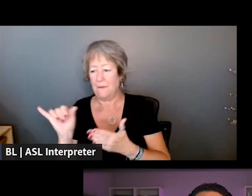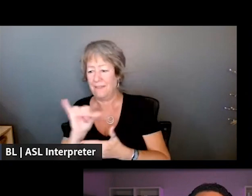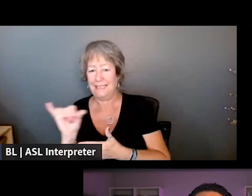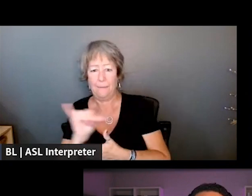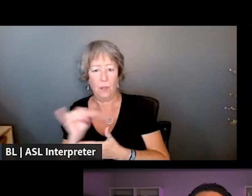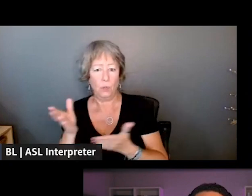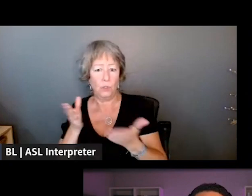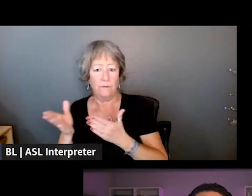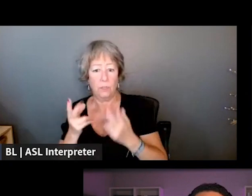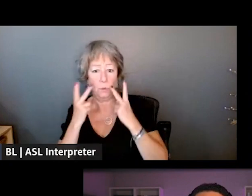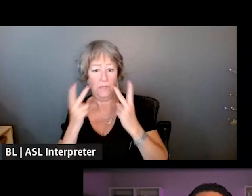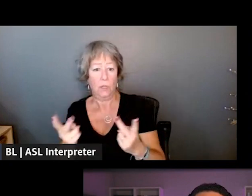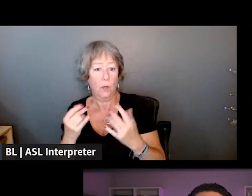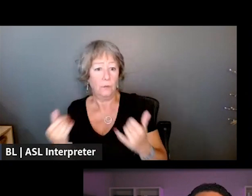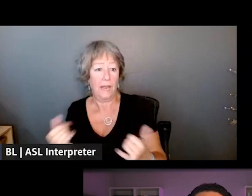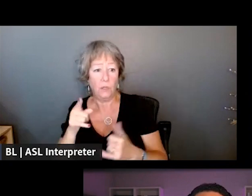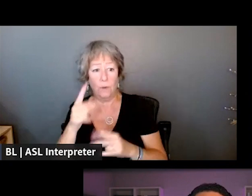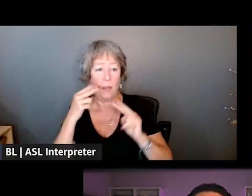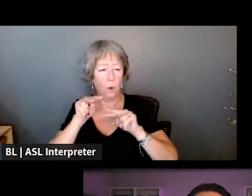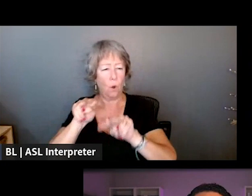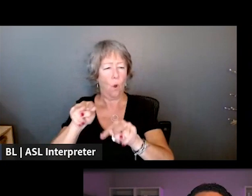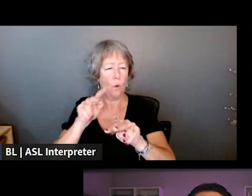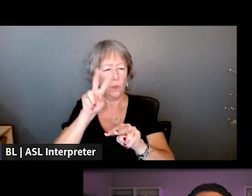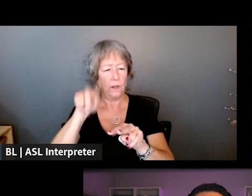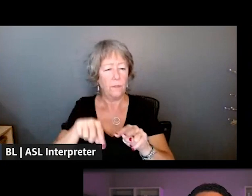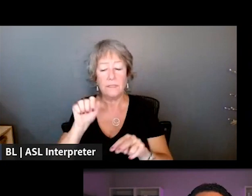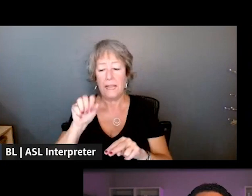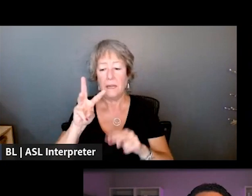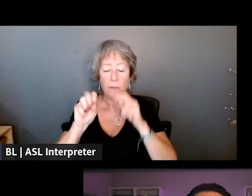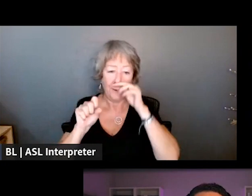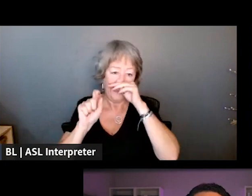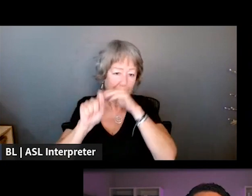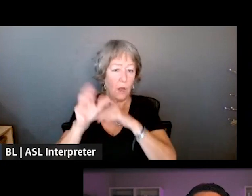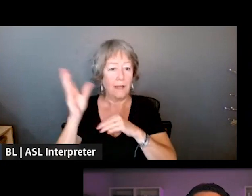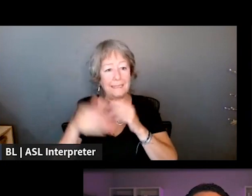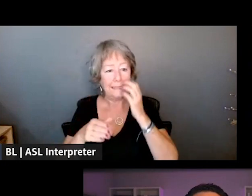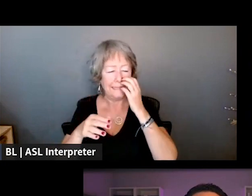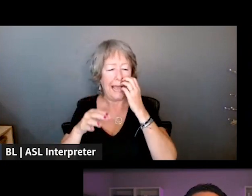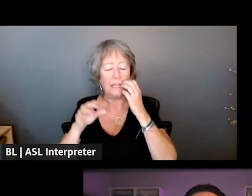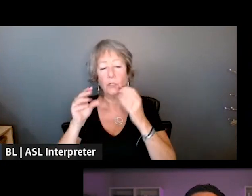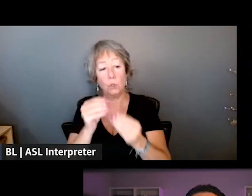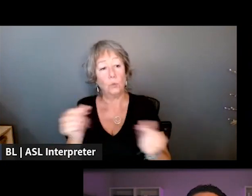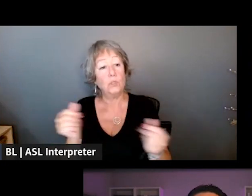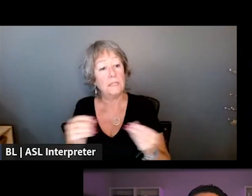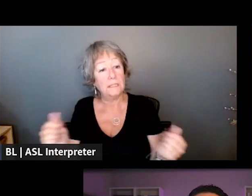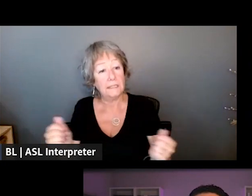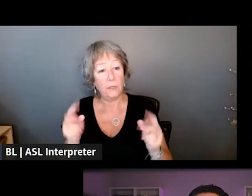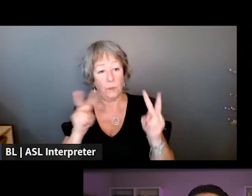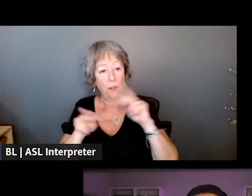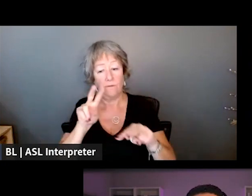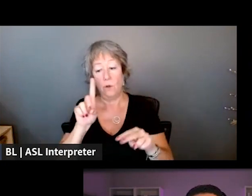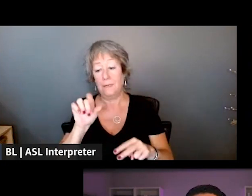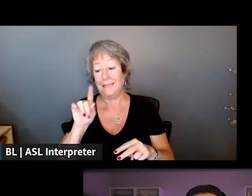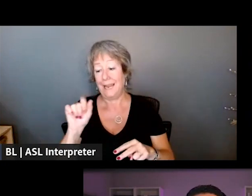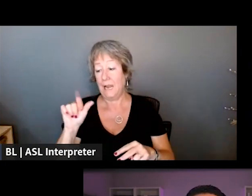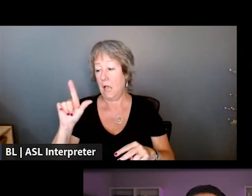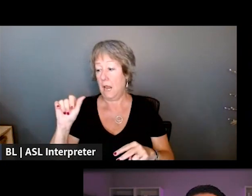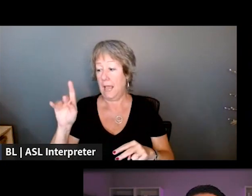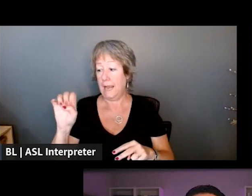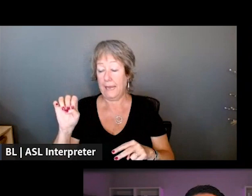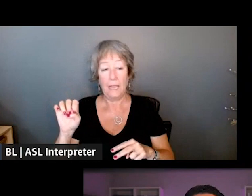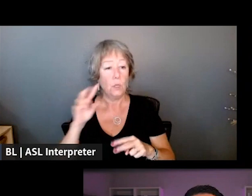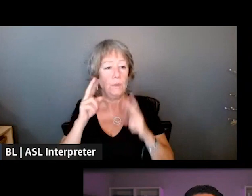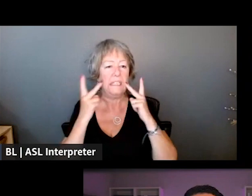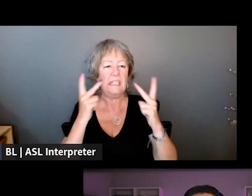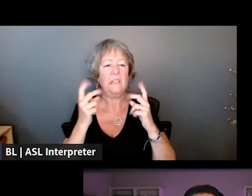saw today, you can go look at those solutions at aws.amazon.com/solutions and just search for data lake, and you'll find a number of really